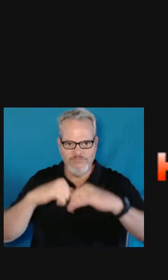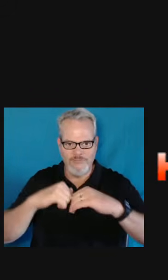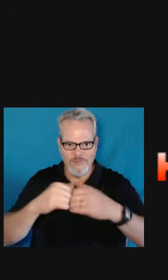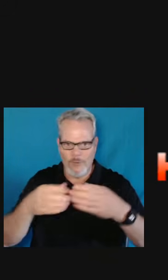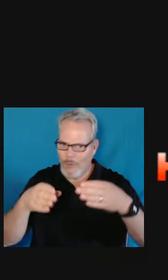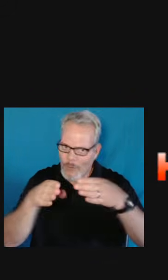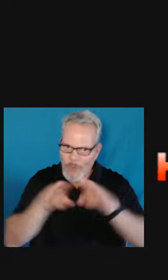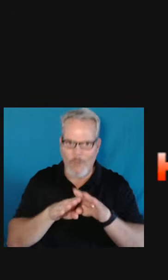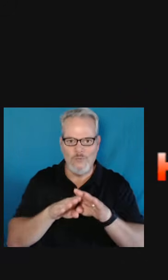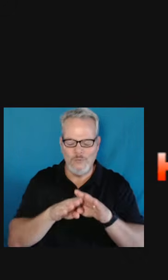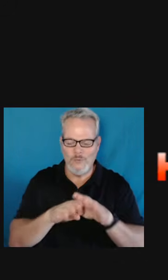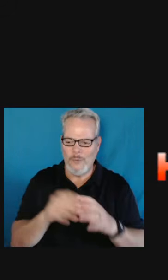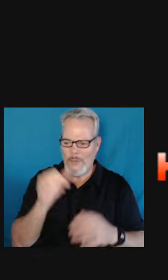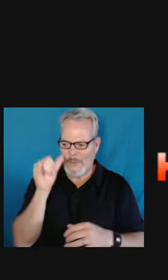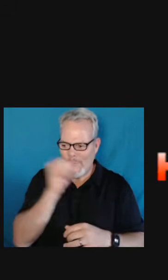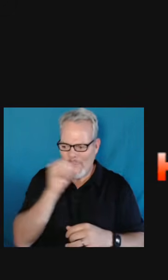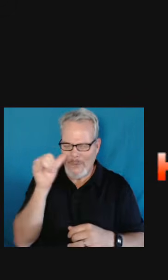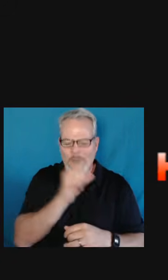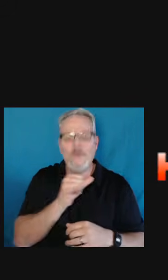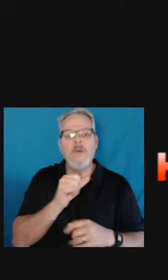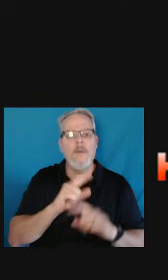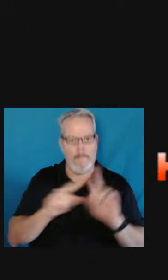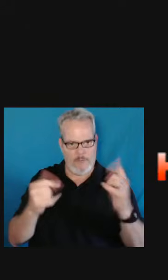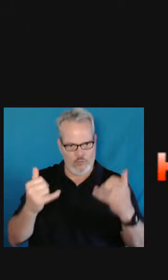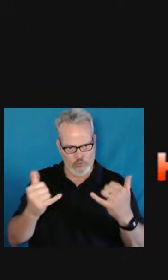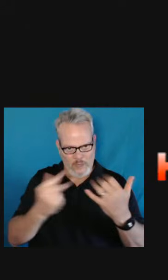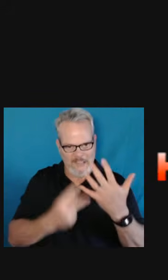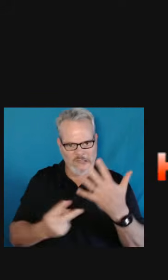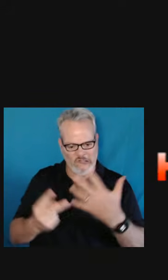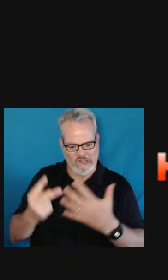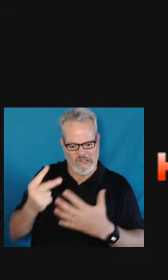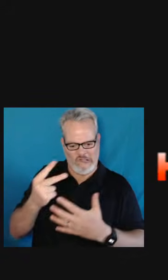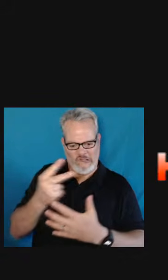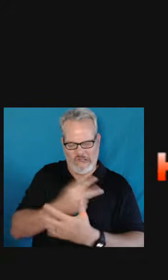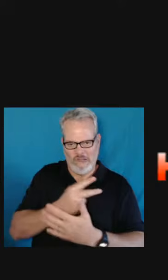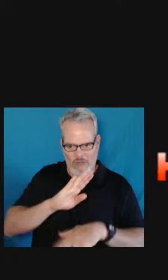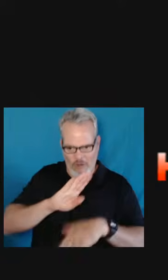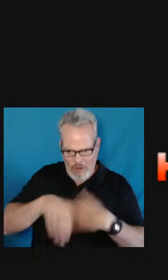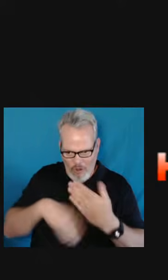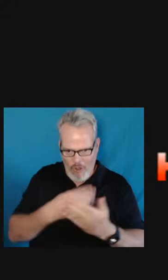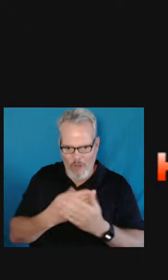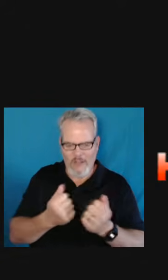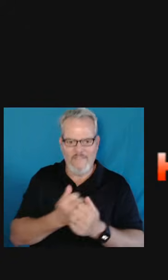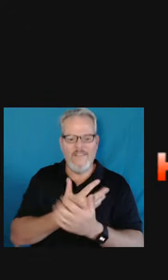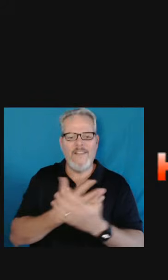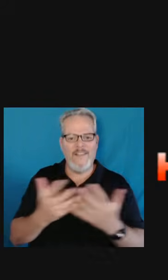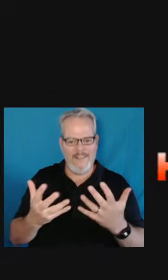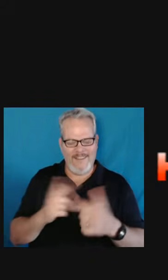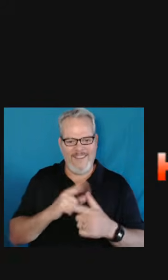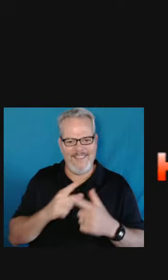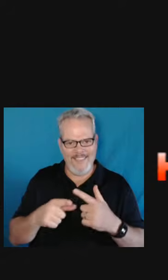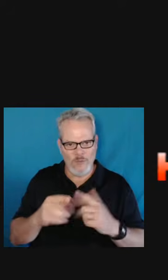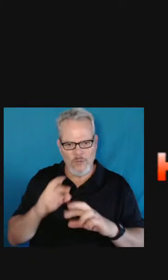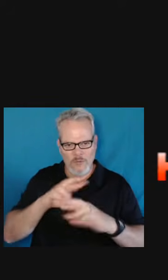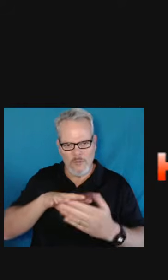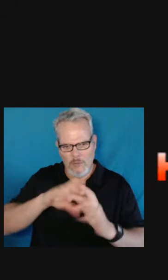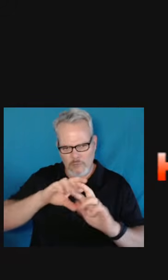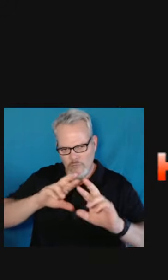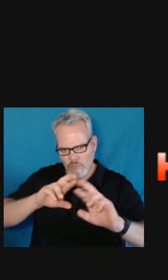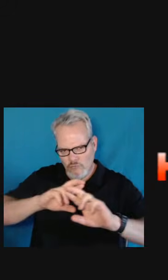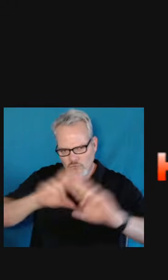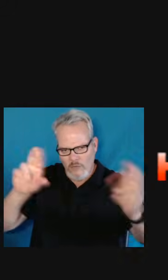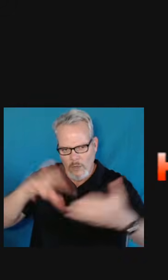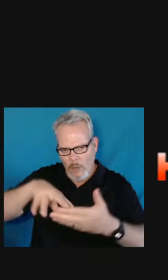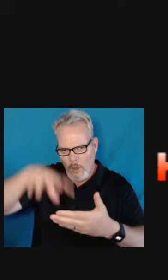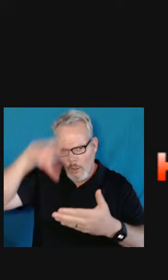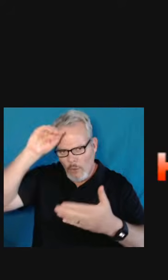but we will recap everything here now and share what we can learn and how we can be better prepared for this kind of event in the future, since